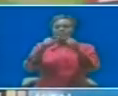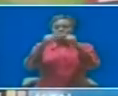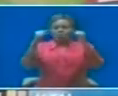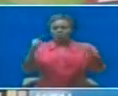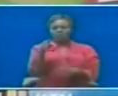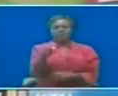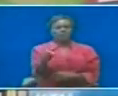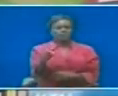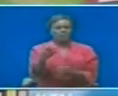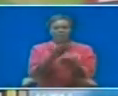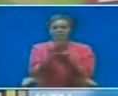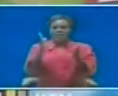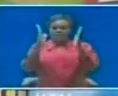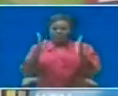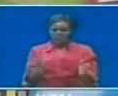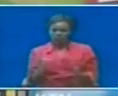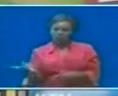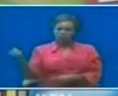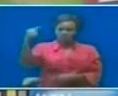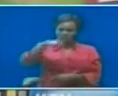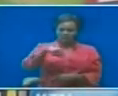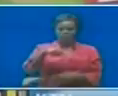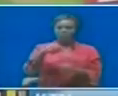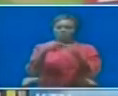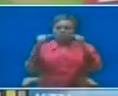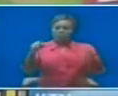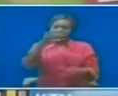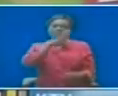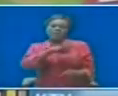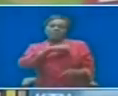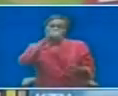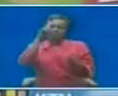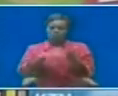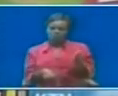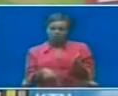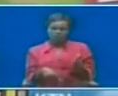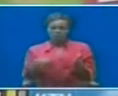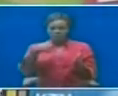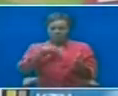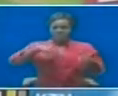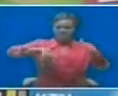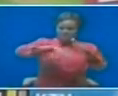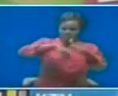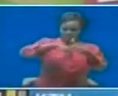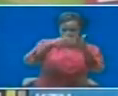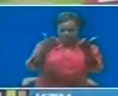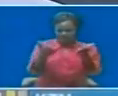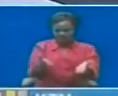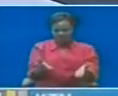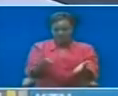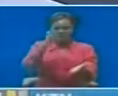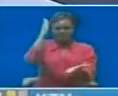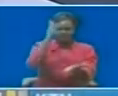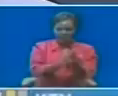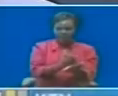Tribunal. Whoever will come with a football dispute, the only thing they'll benefit from me is that I'm in football, and the facts